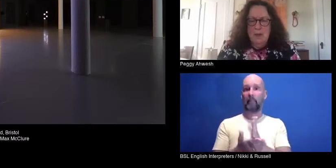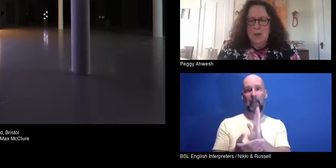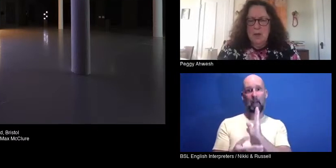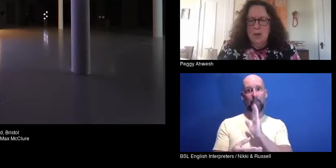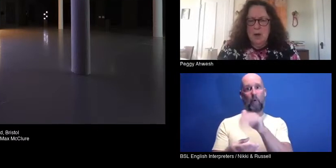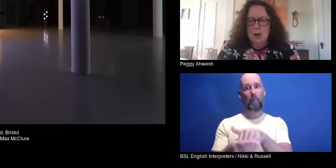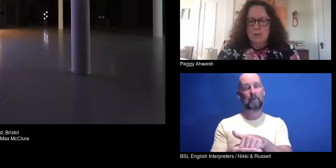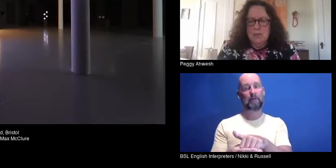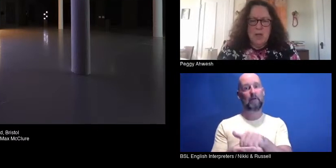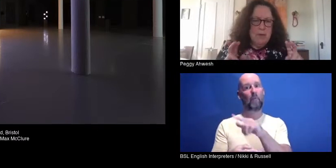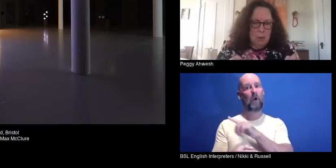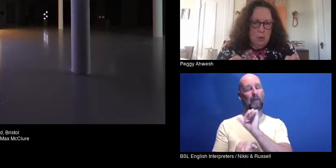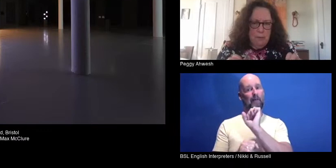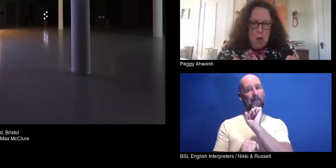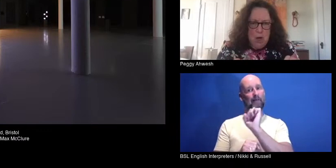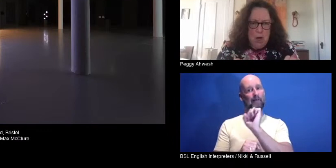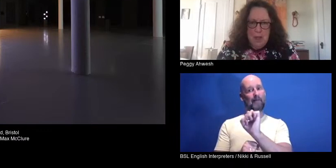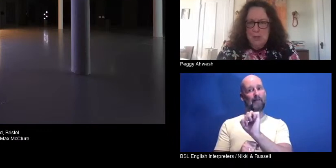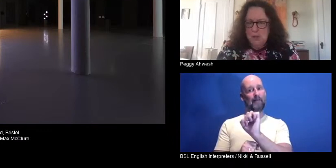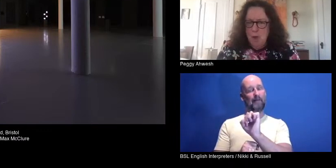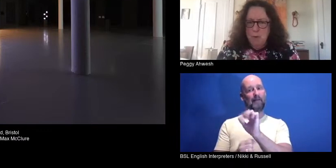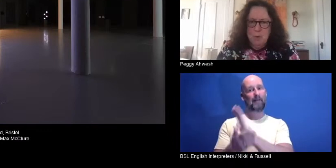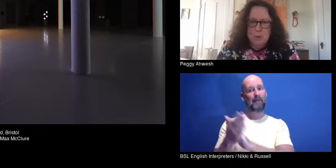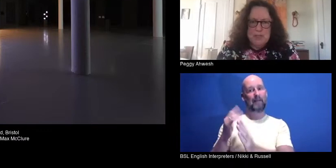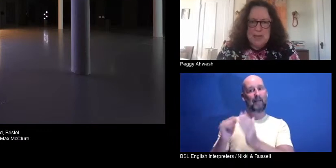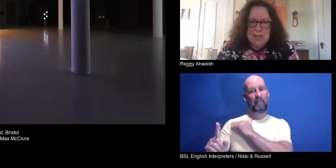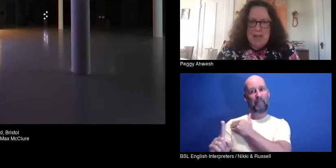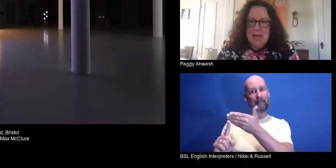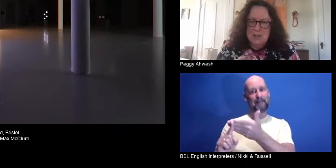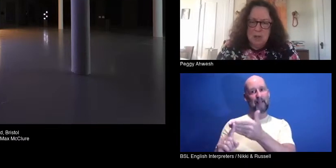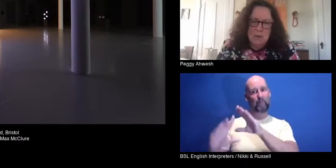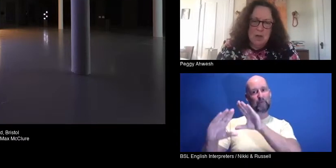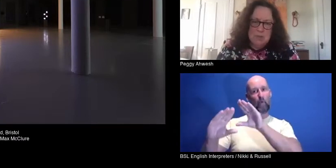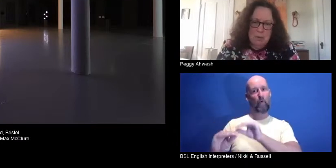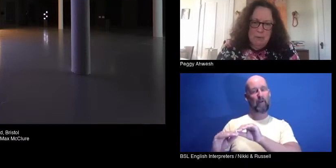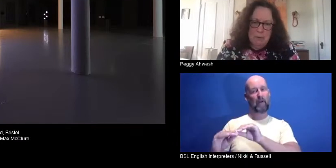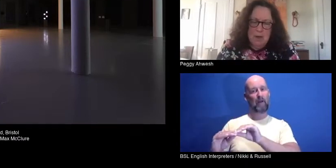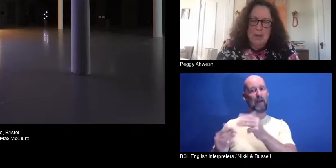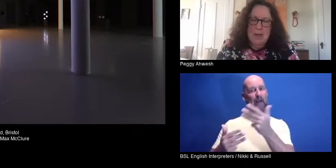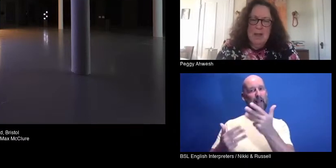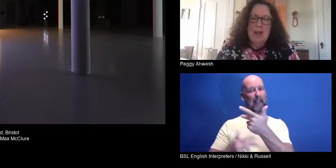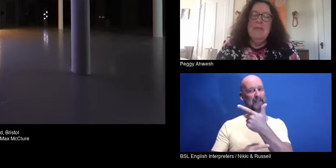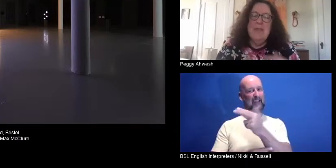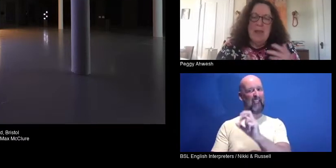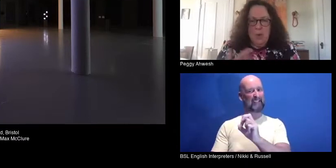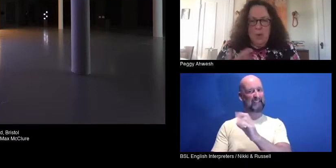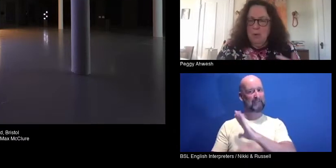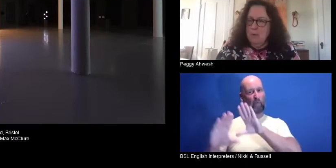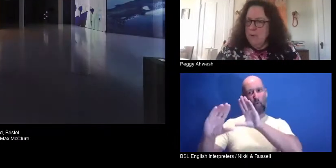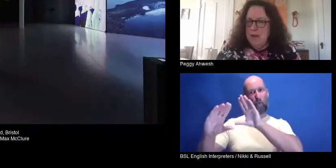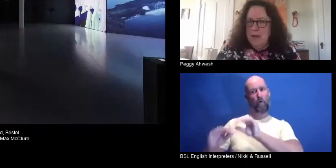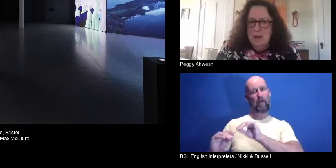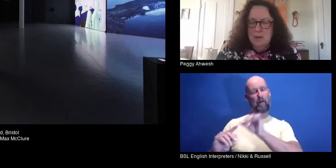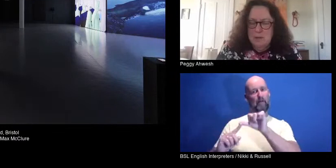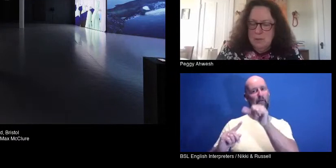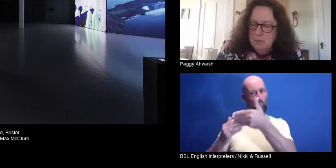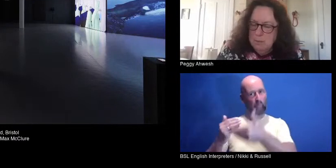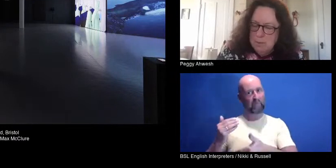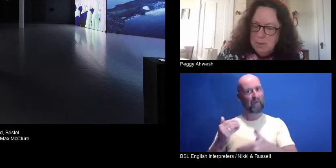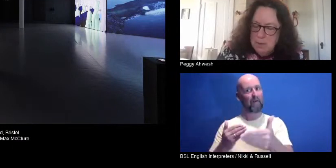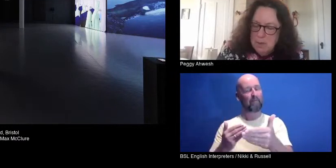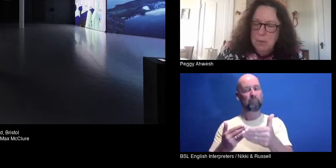the avant-garde was kind of over, as Jim Helmberg would say in the 80s, the avant-garde was over. And then we were free